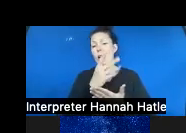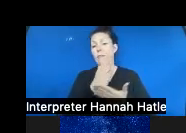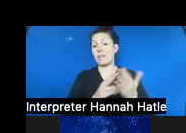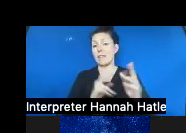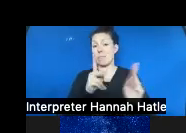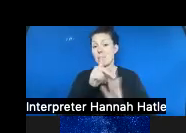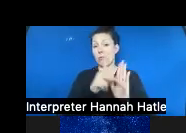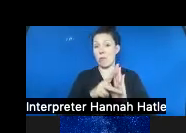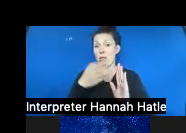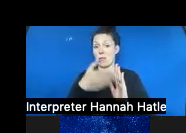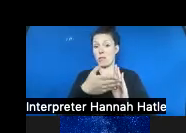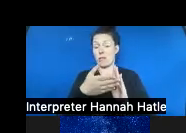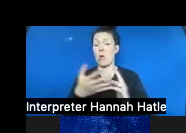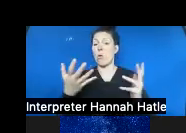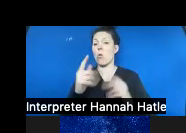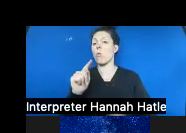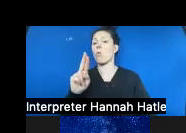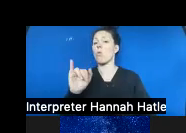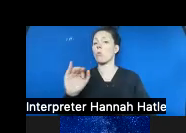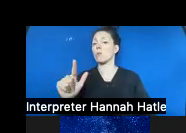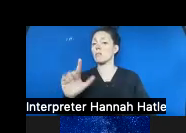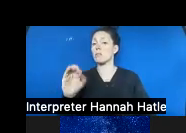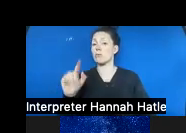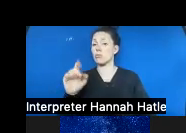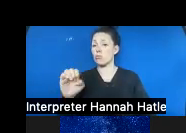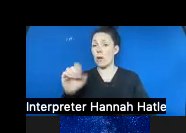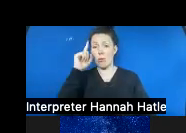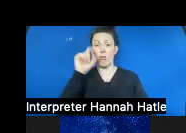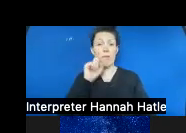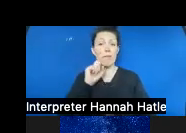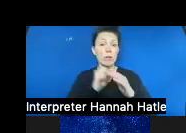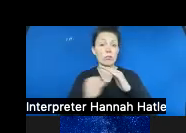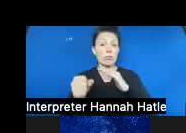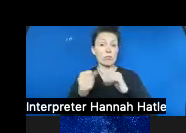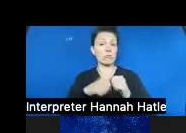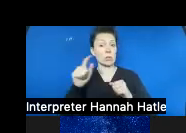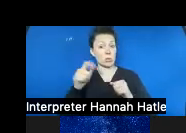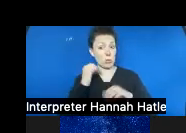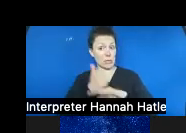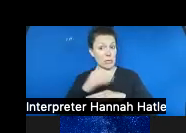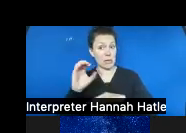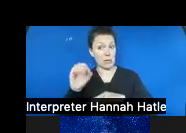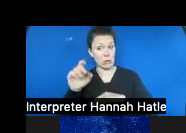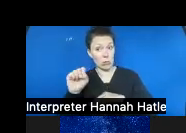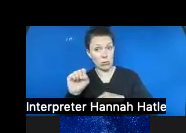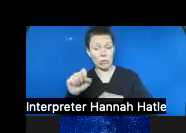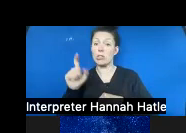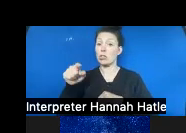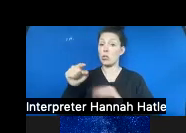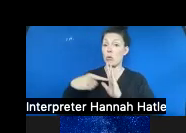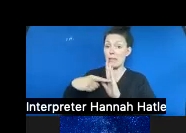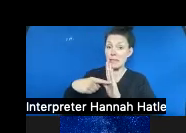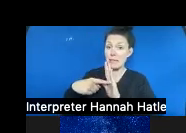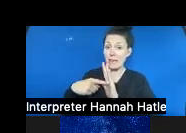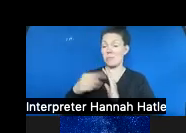are the tribal codes for sex trafficking? Are there any? Do you need an example for tribal codes for sex trafficking? reached out to me. My